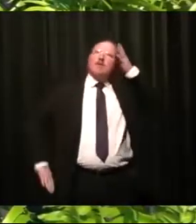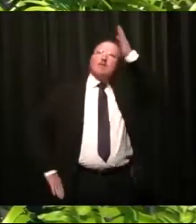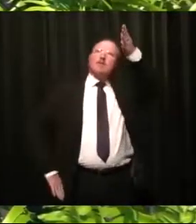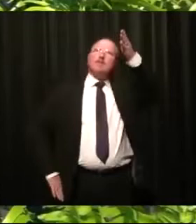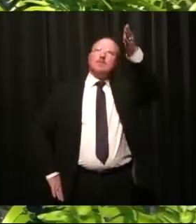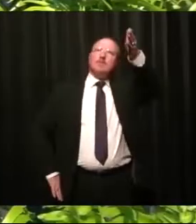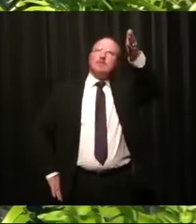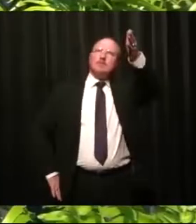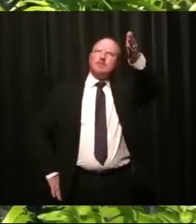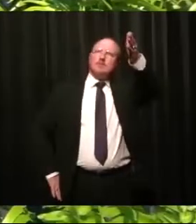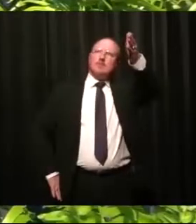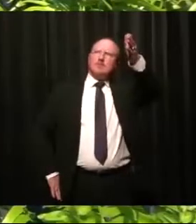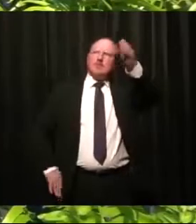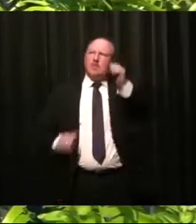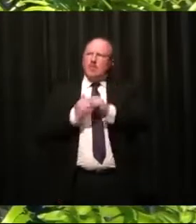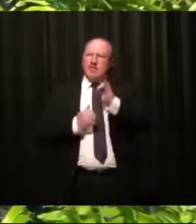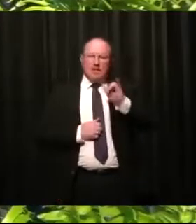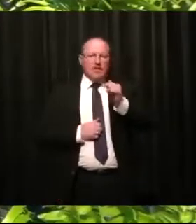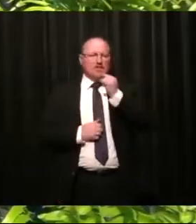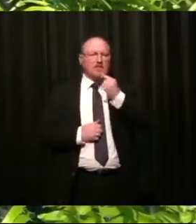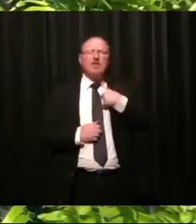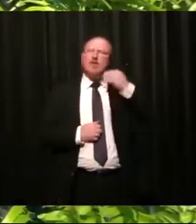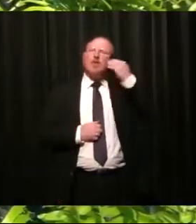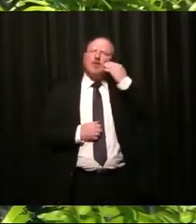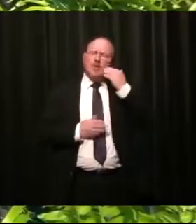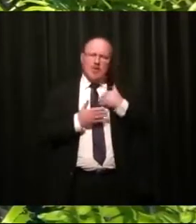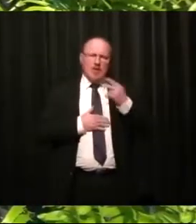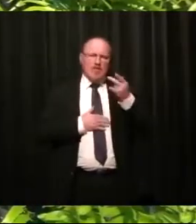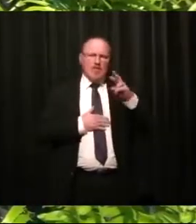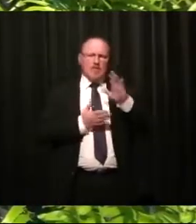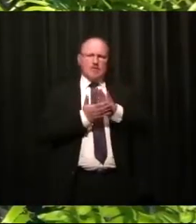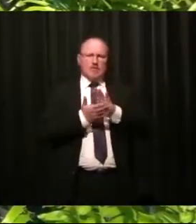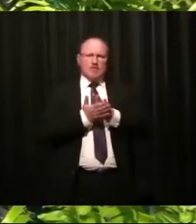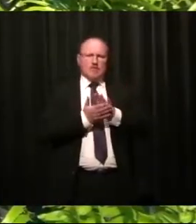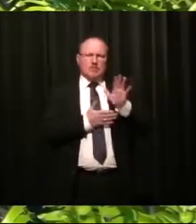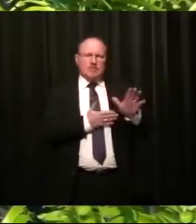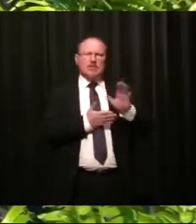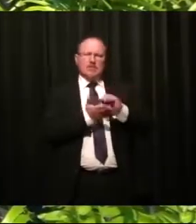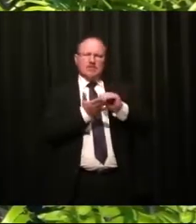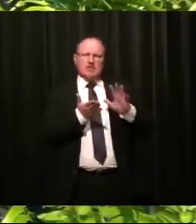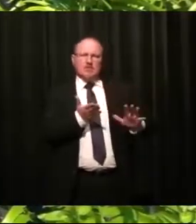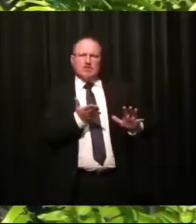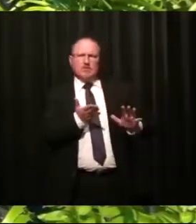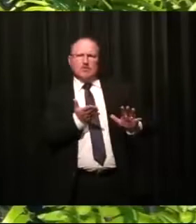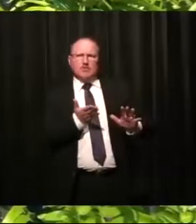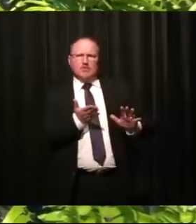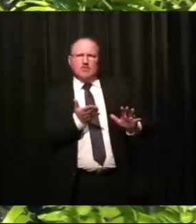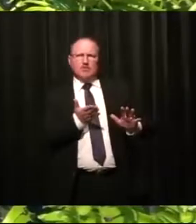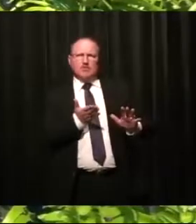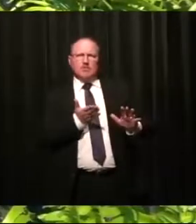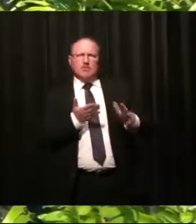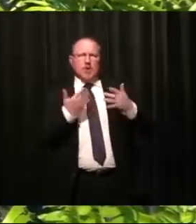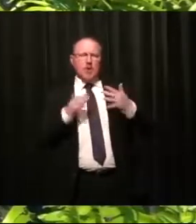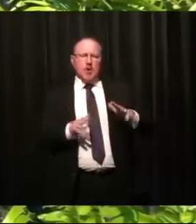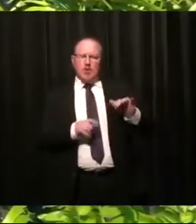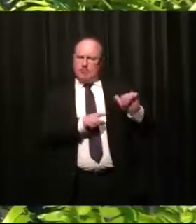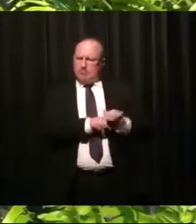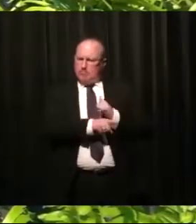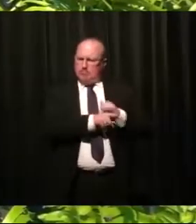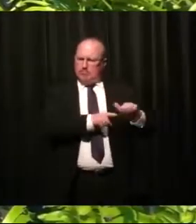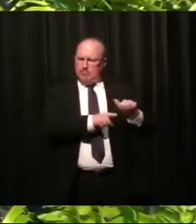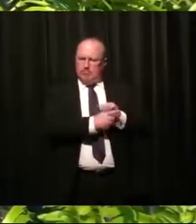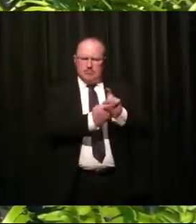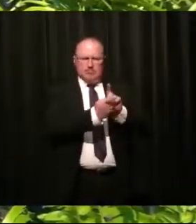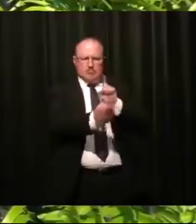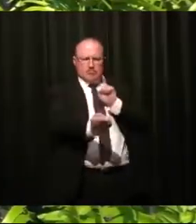future. With that being said, we know that in our virtual school, students already